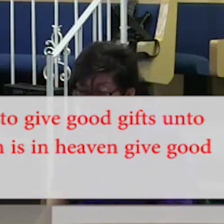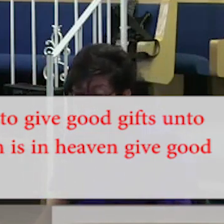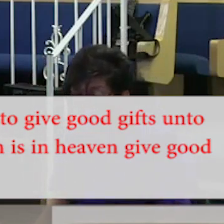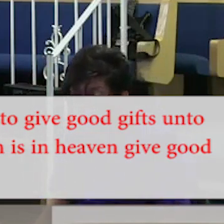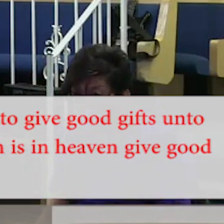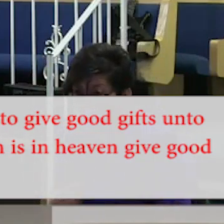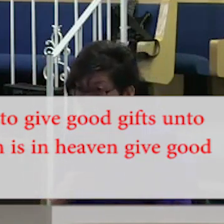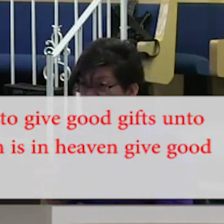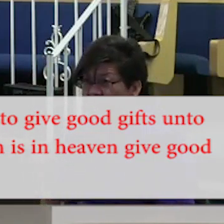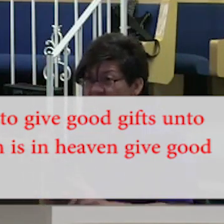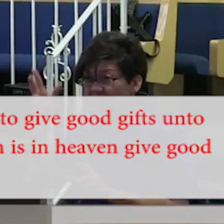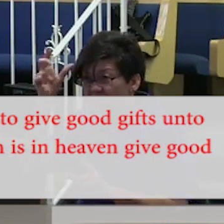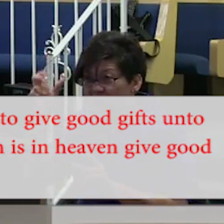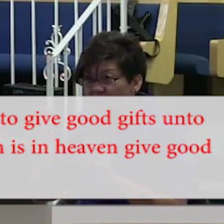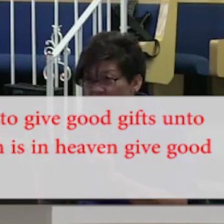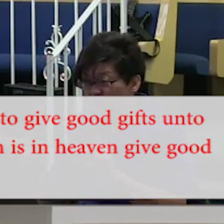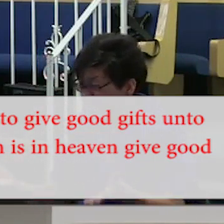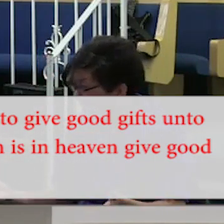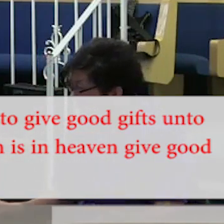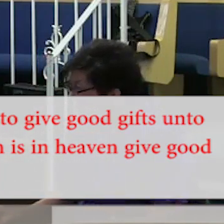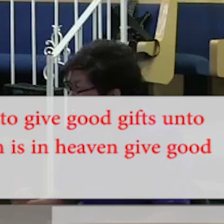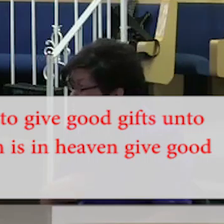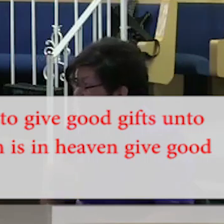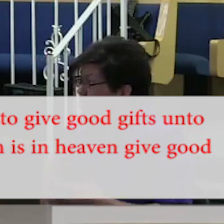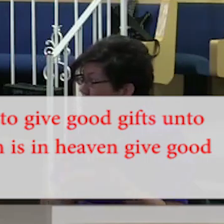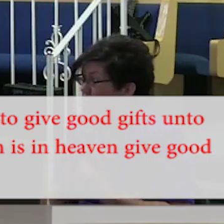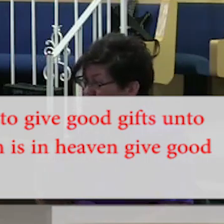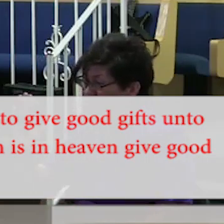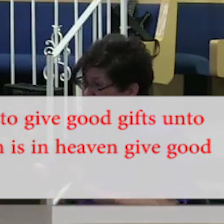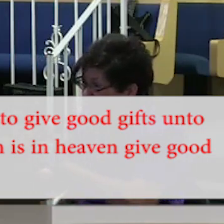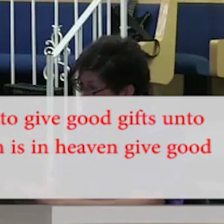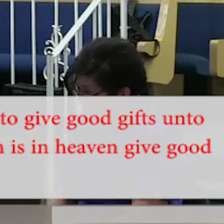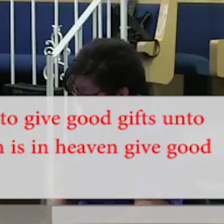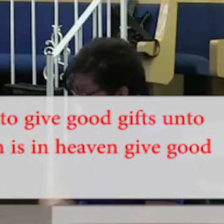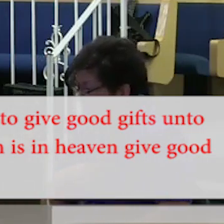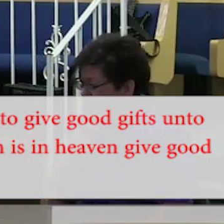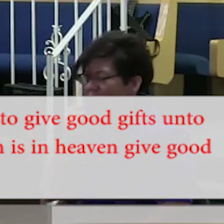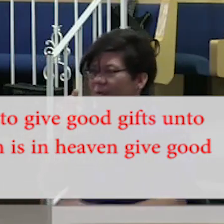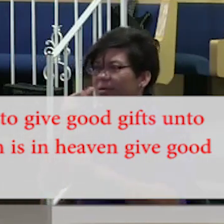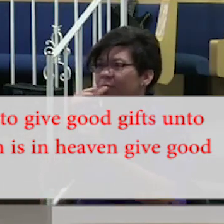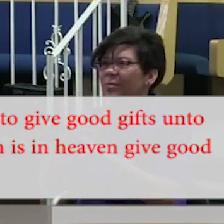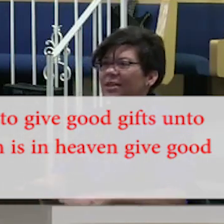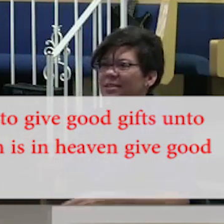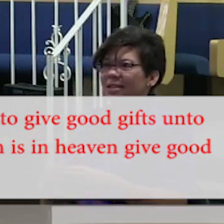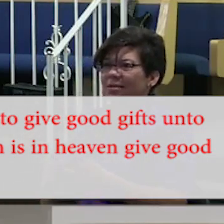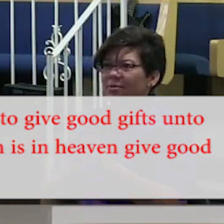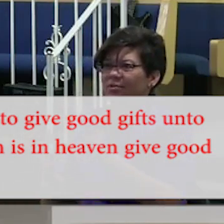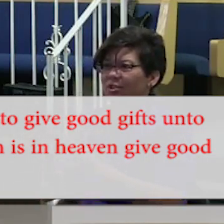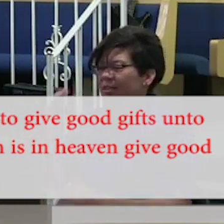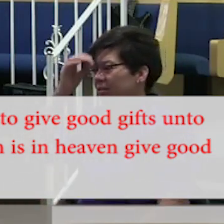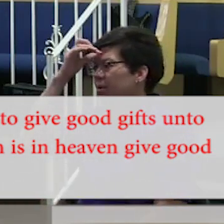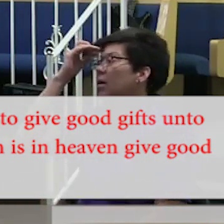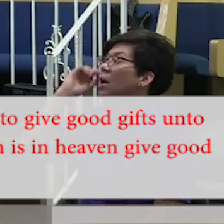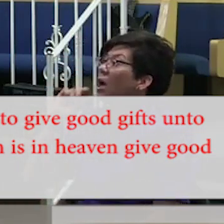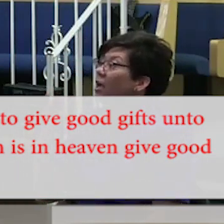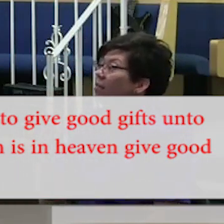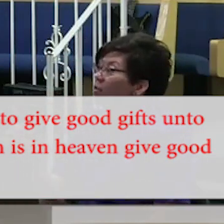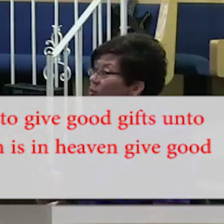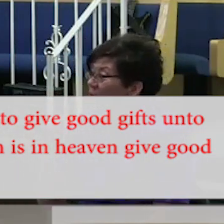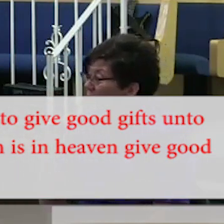got any evil people in the house? Don't raise your hand. Oh, bless the name of Jesus. He said, "If ye